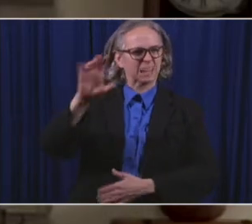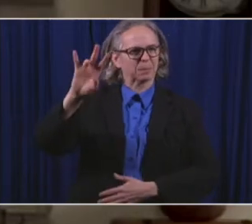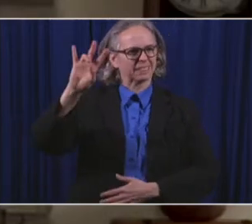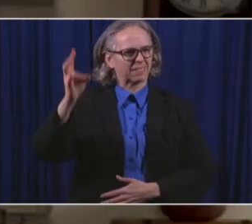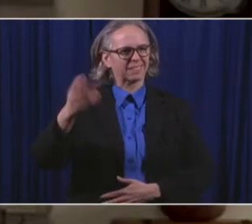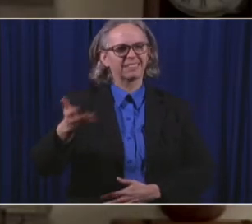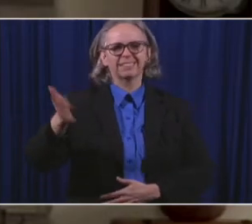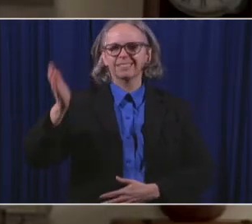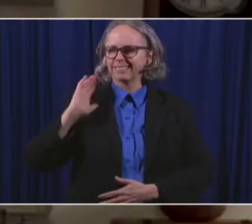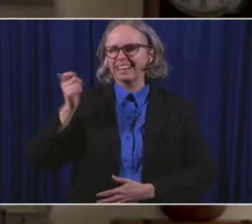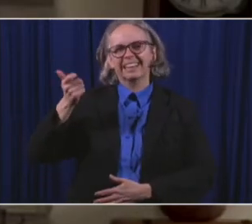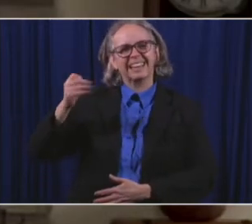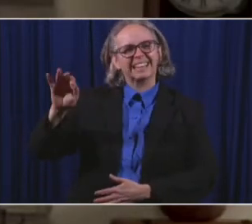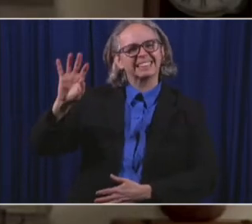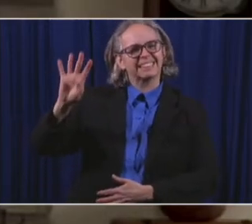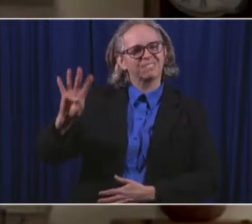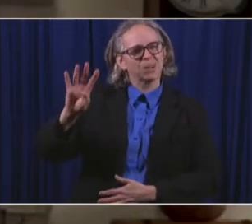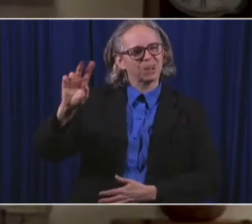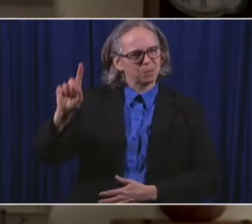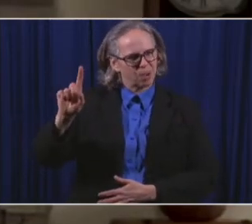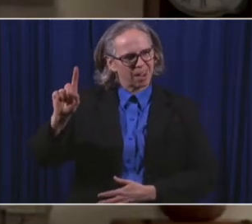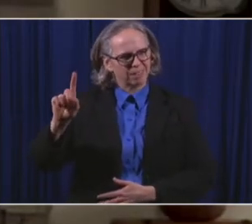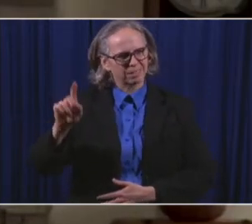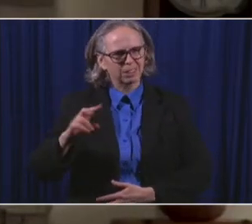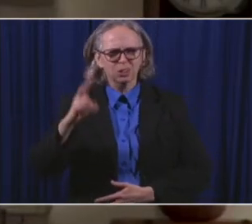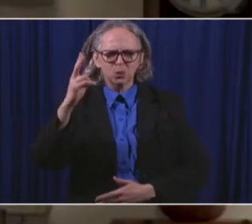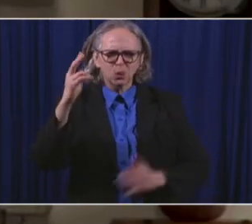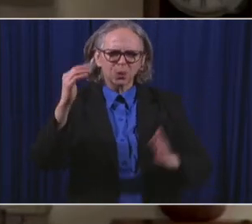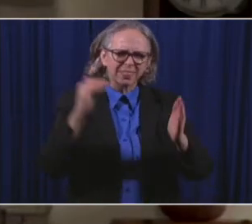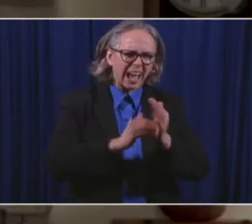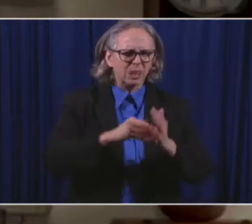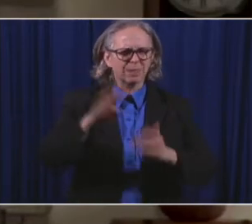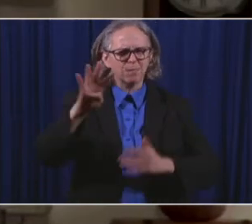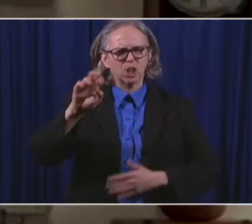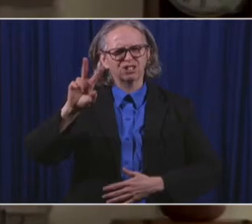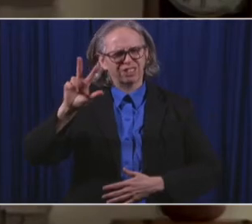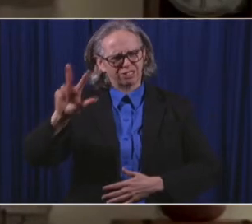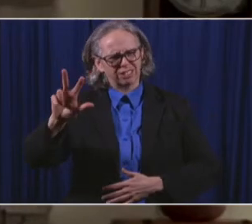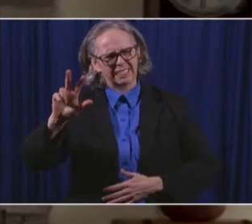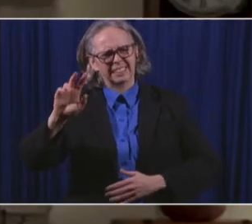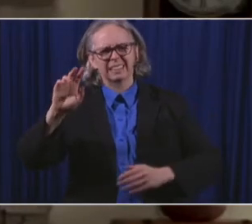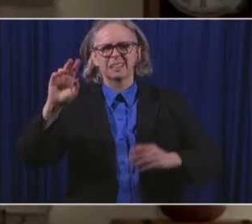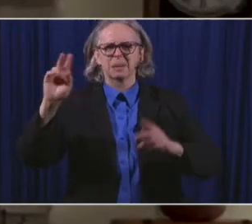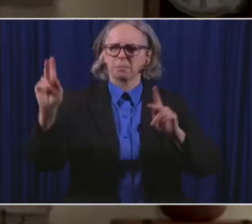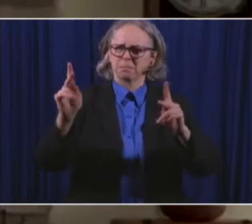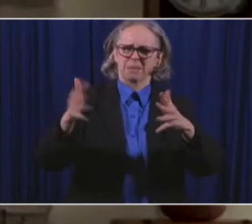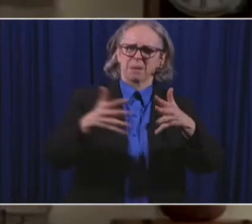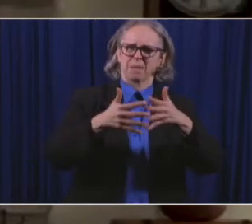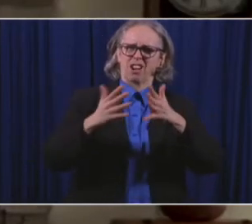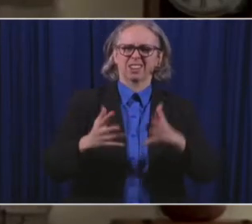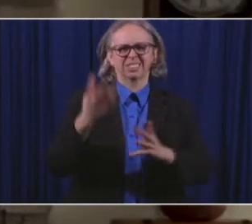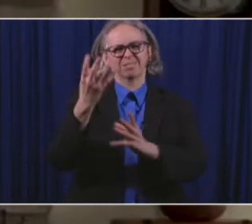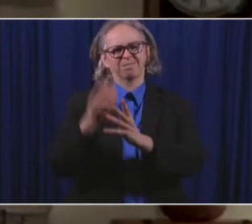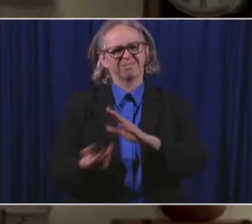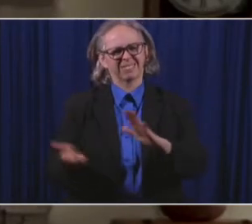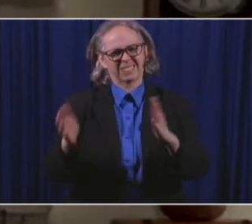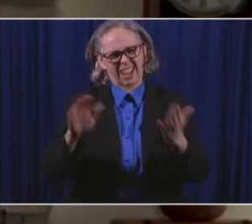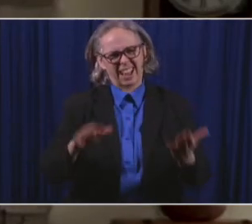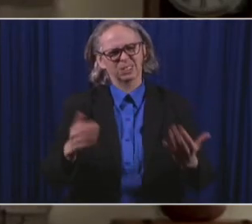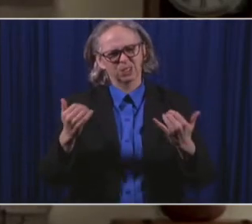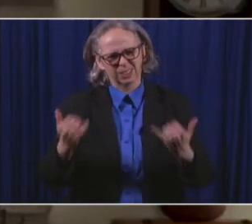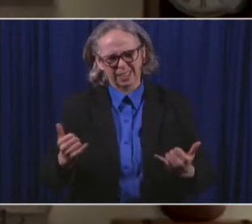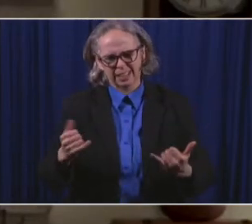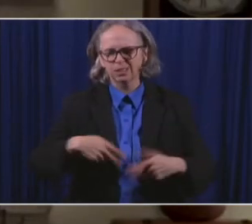2,403 Americans died. We remember them today. We remember all those who sacrificed in World War II.